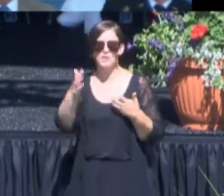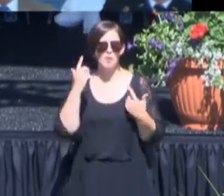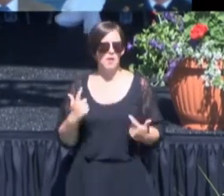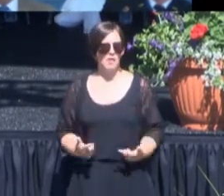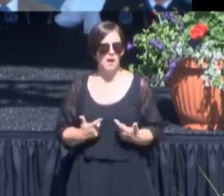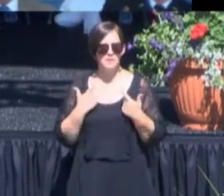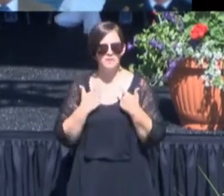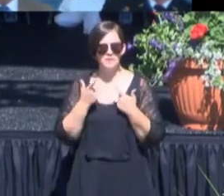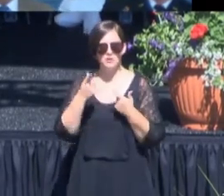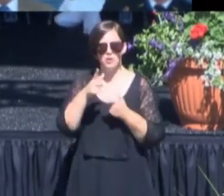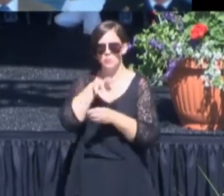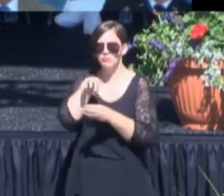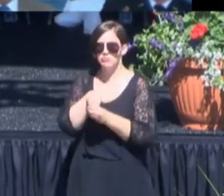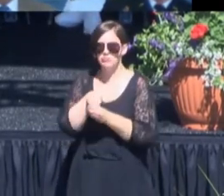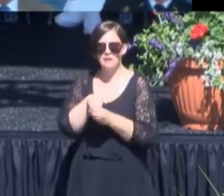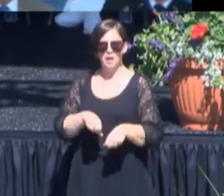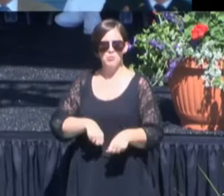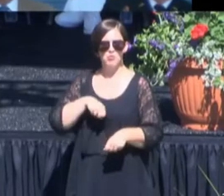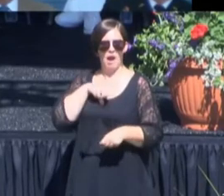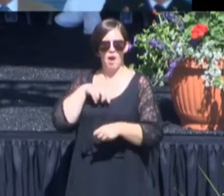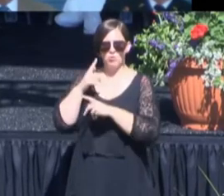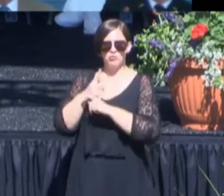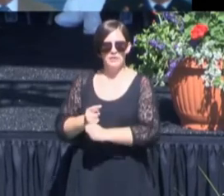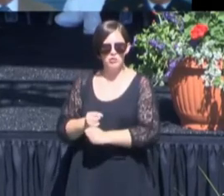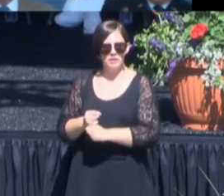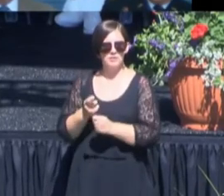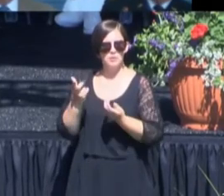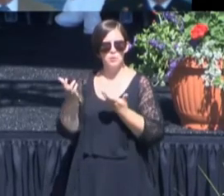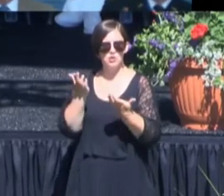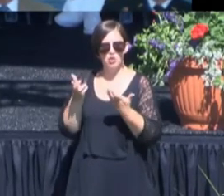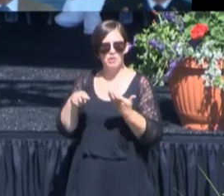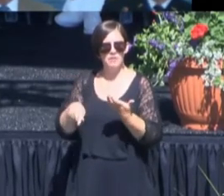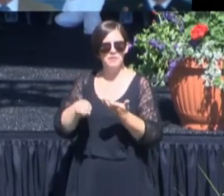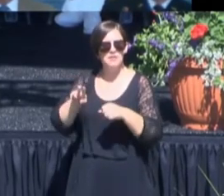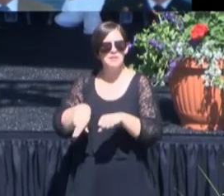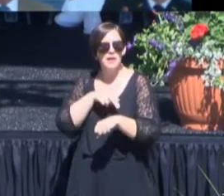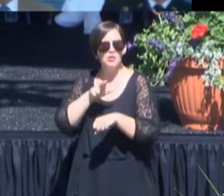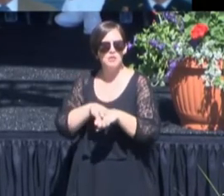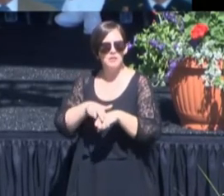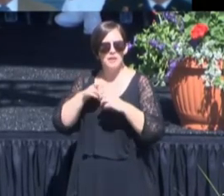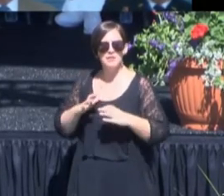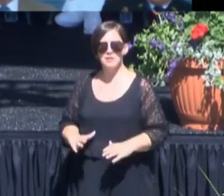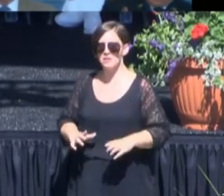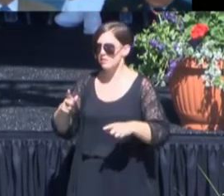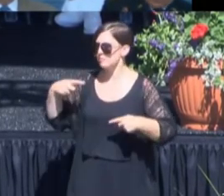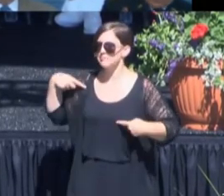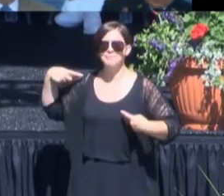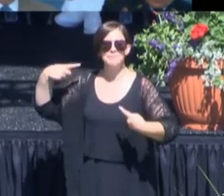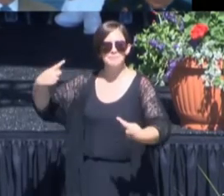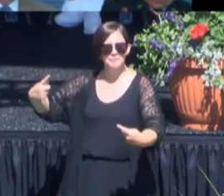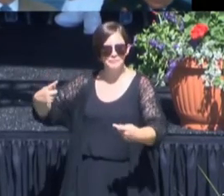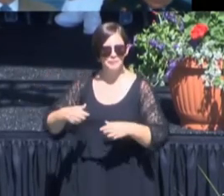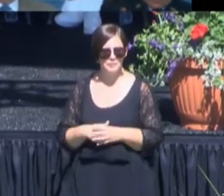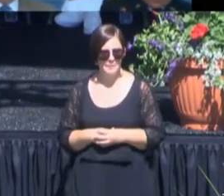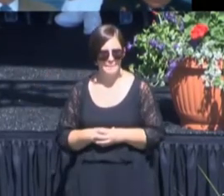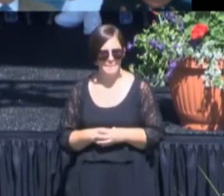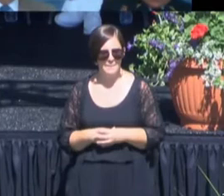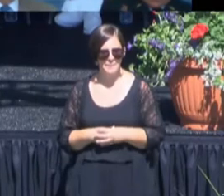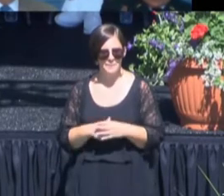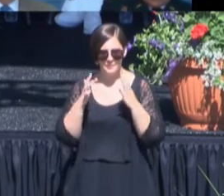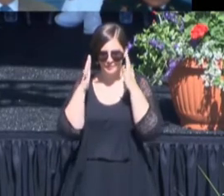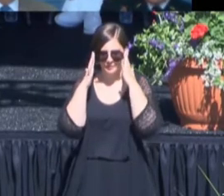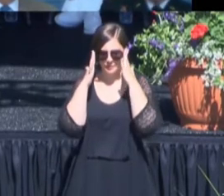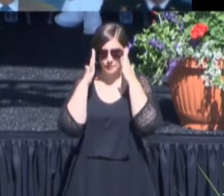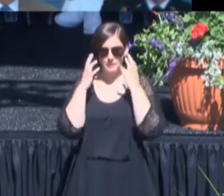you enter a proud maritime tradition that has served this nation and its citizens since its founding. Today, it's an industry